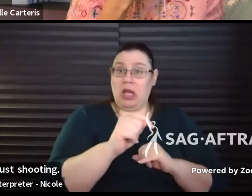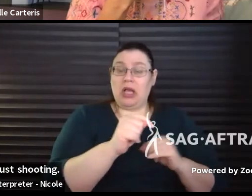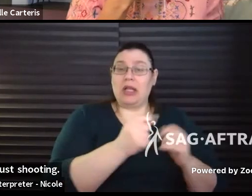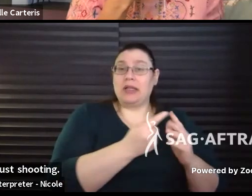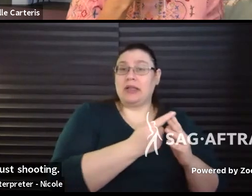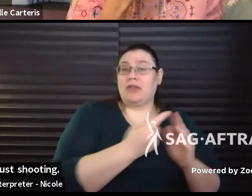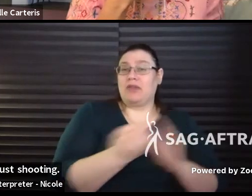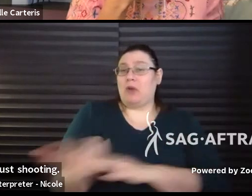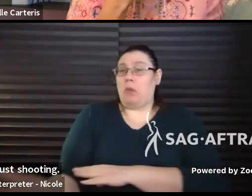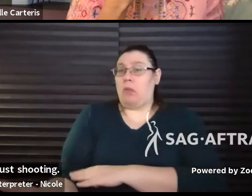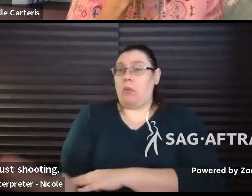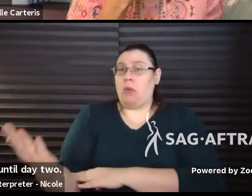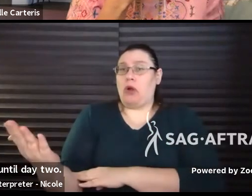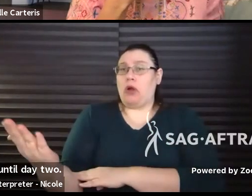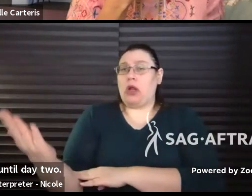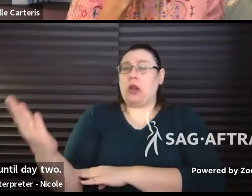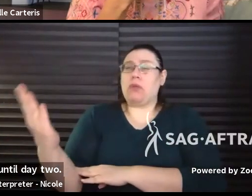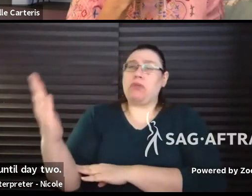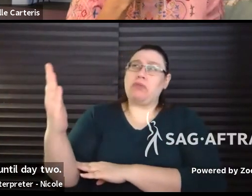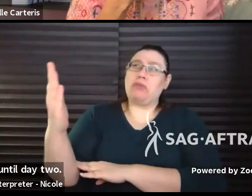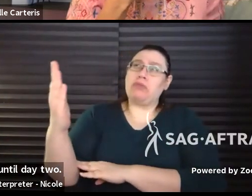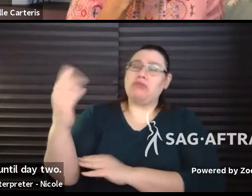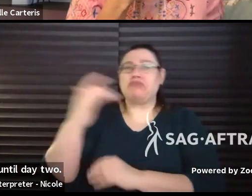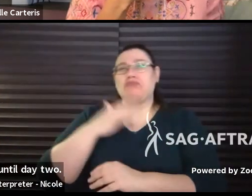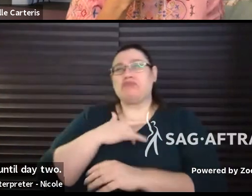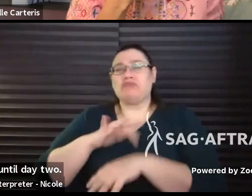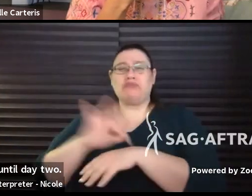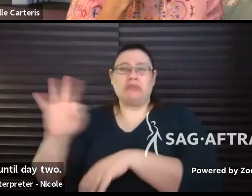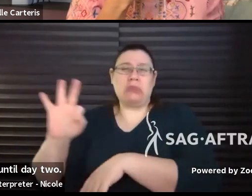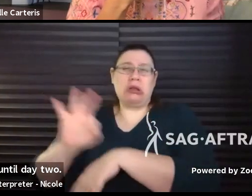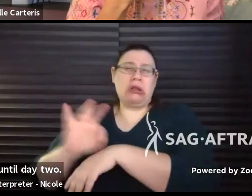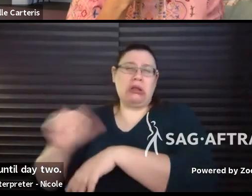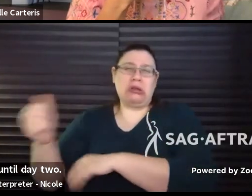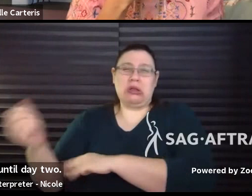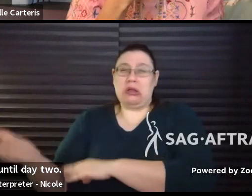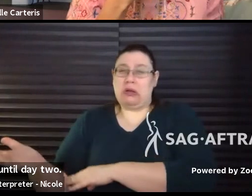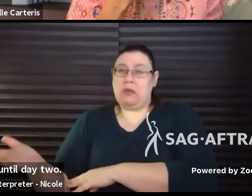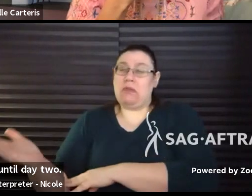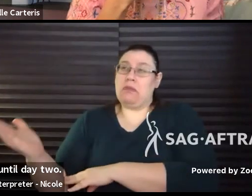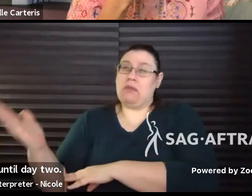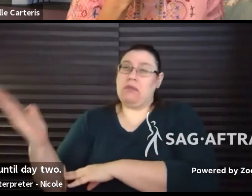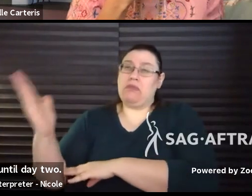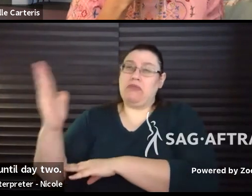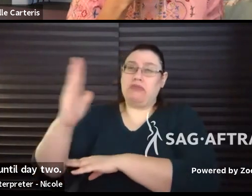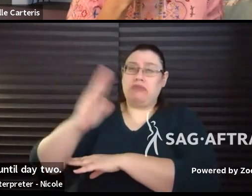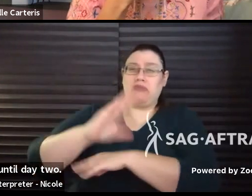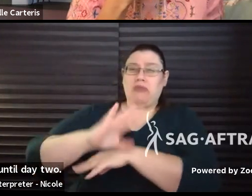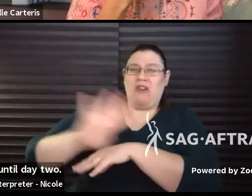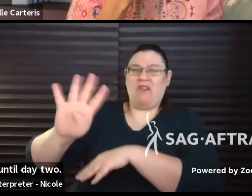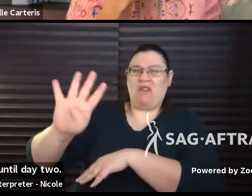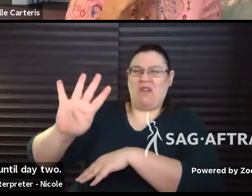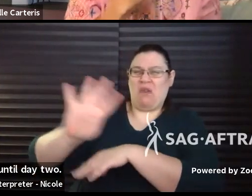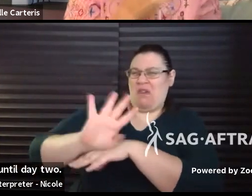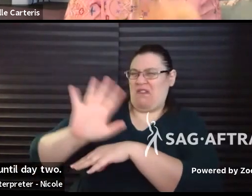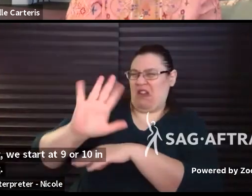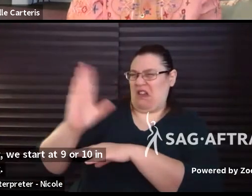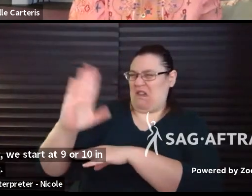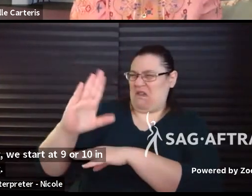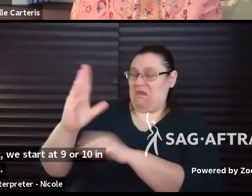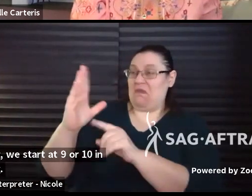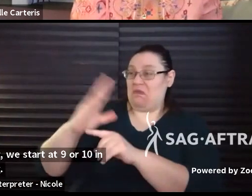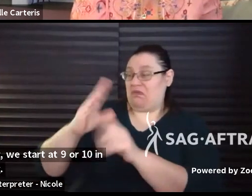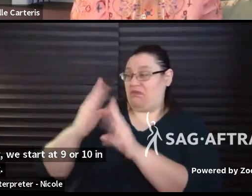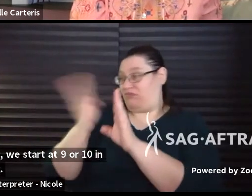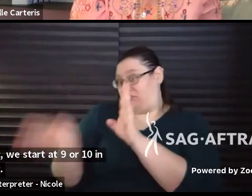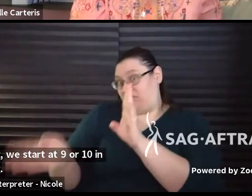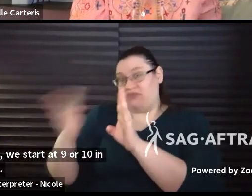morning until about, we start maybe 9 or 10 in the morning, we wrap up around 4 or 5. We have